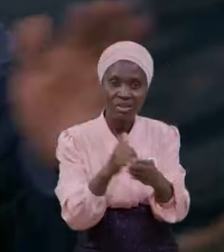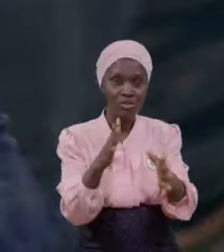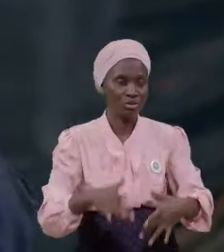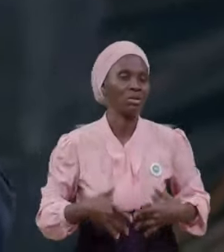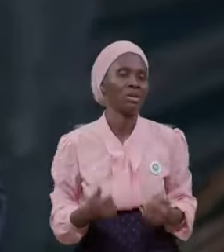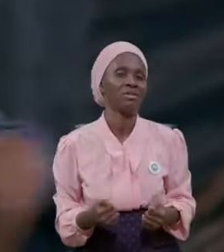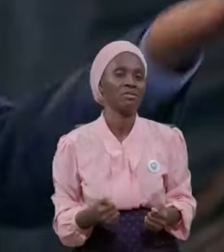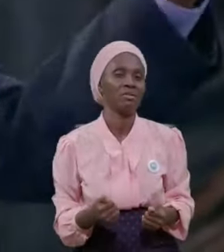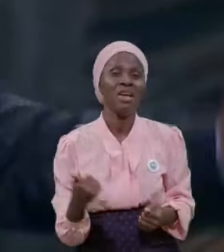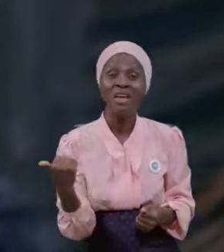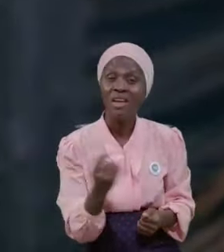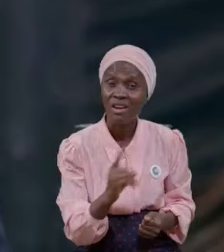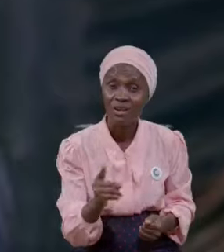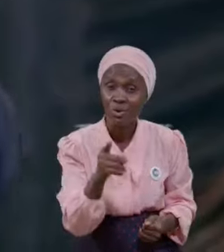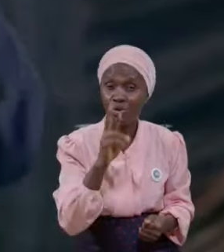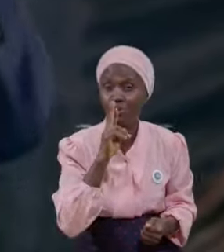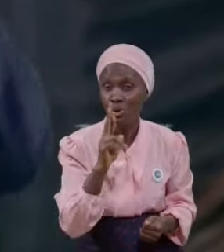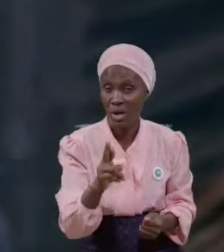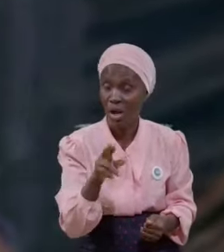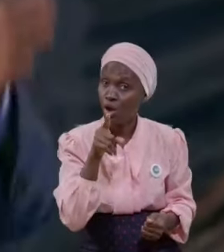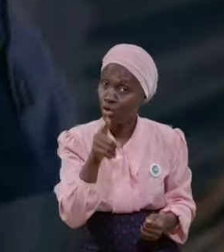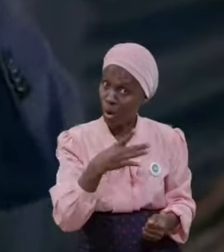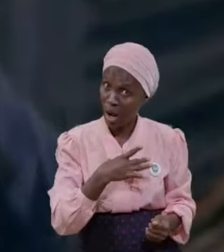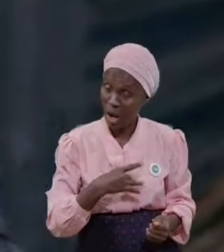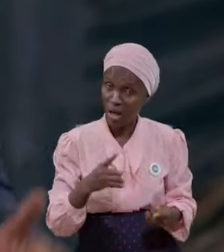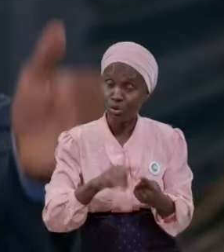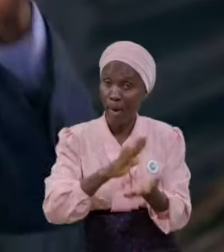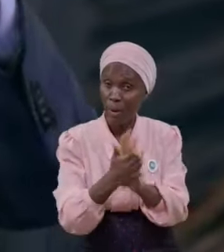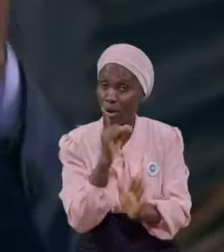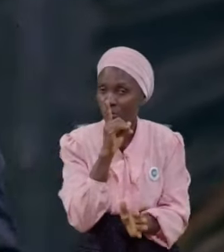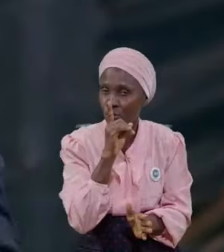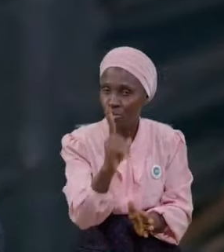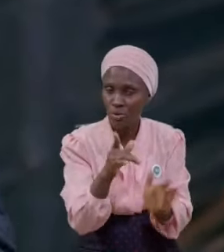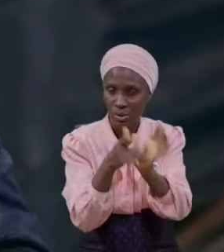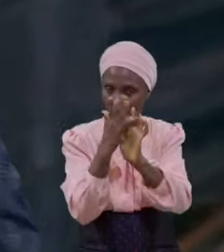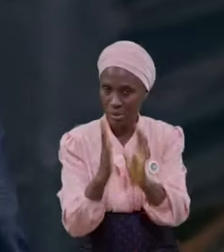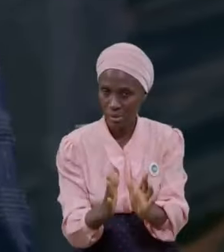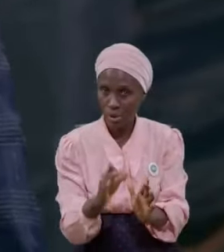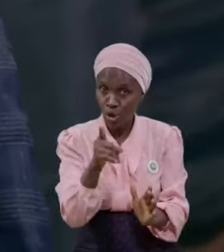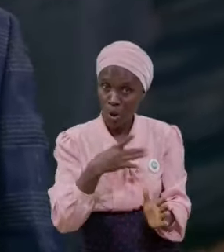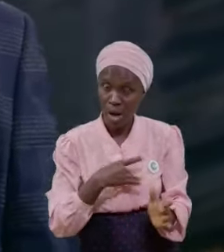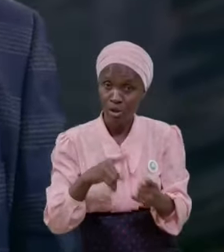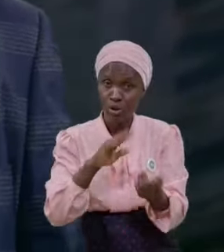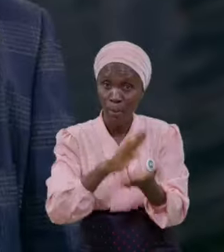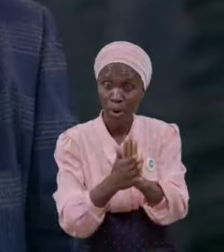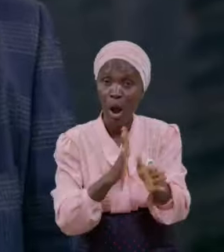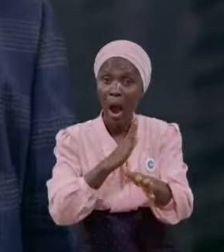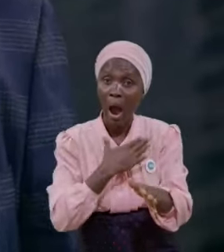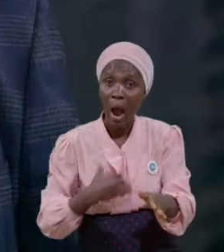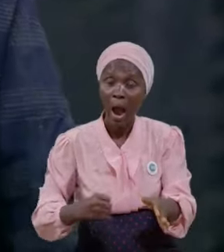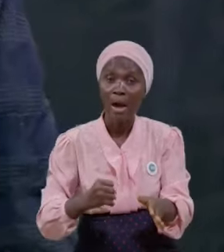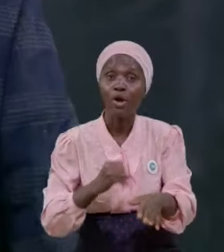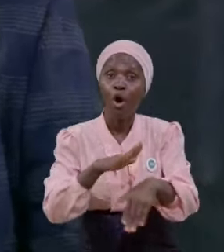real believer, and to become an altogether Christian, wherever you are, you raise up